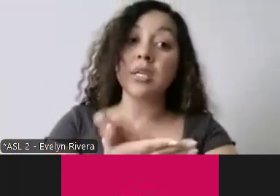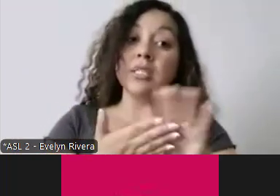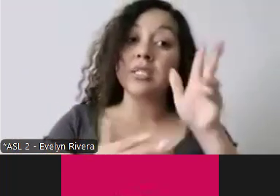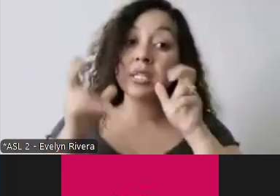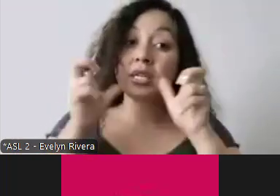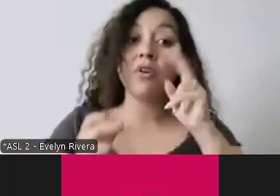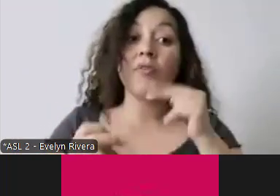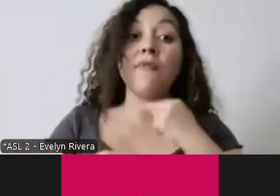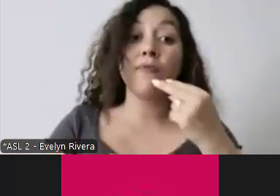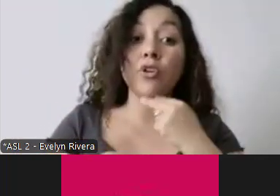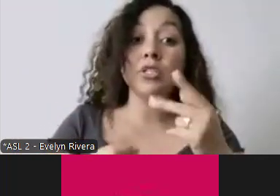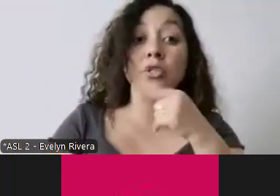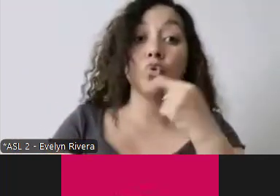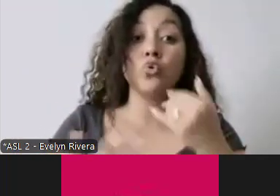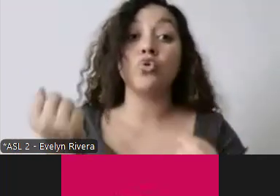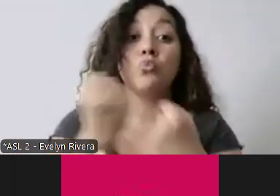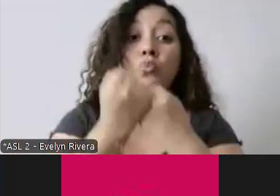in support of